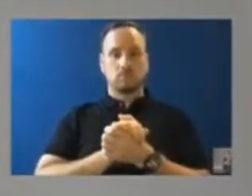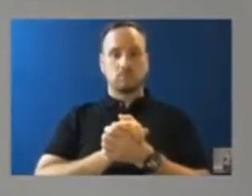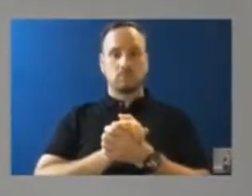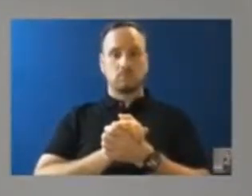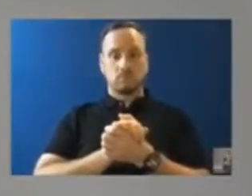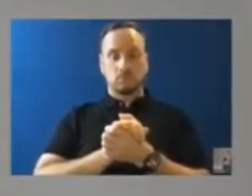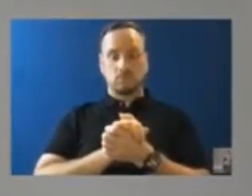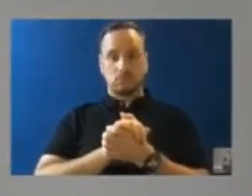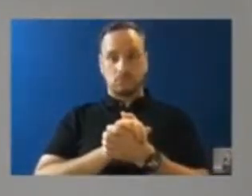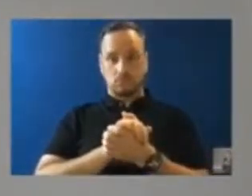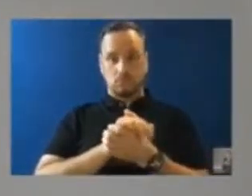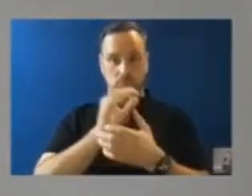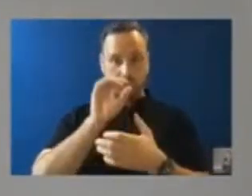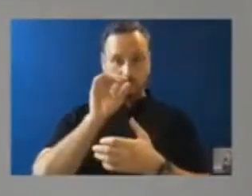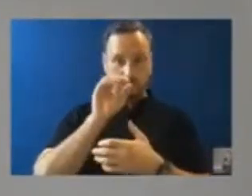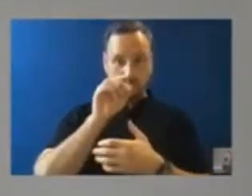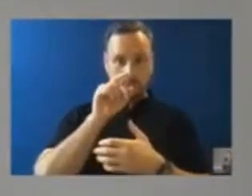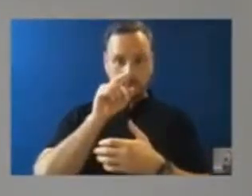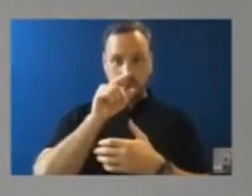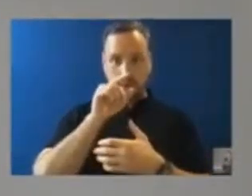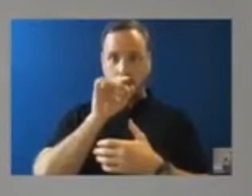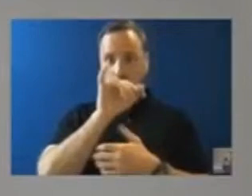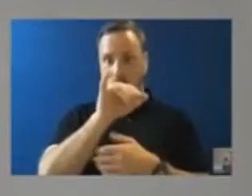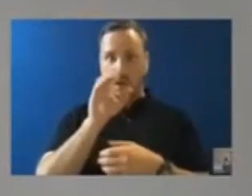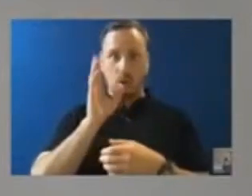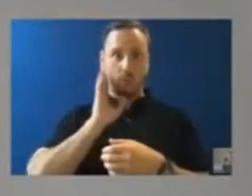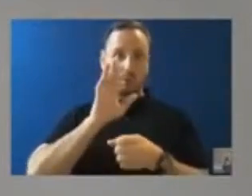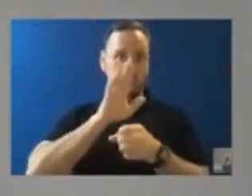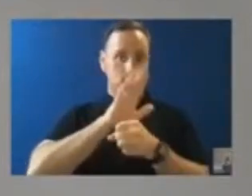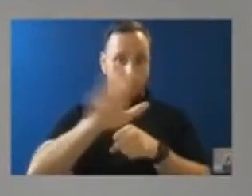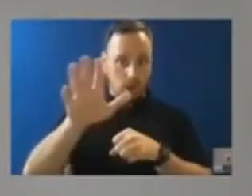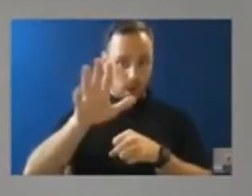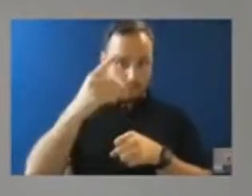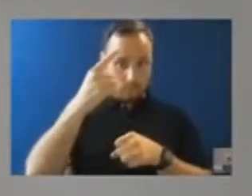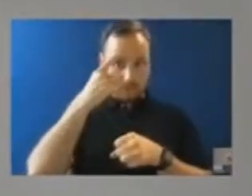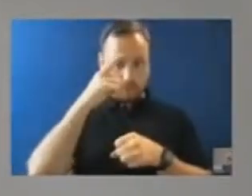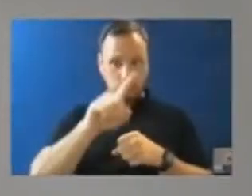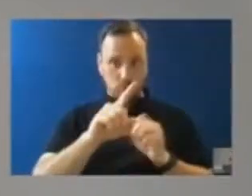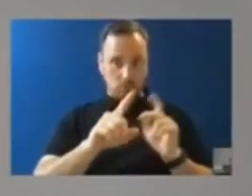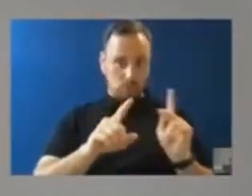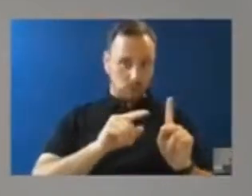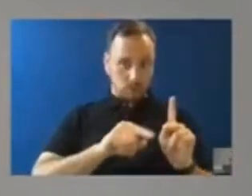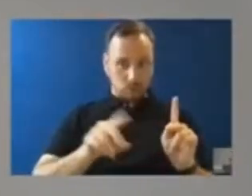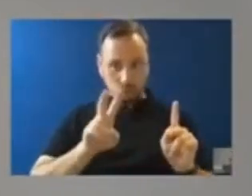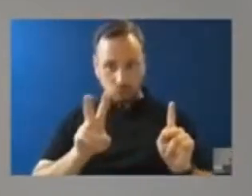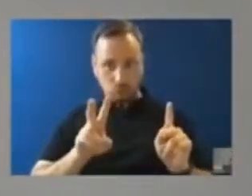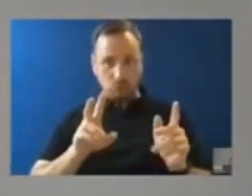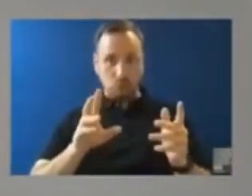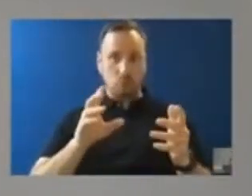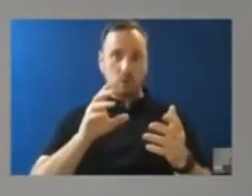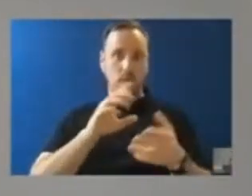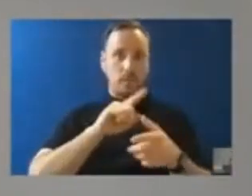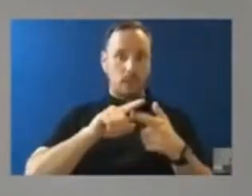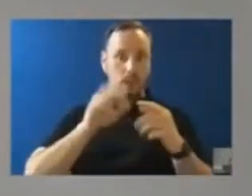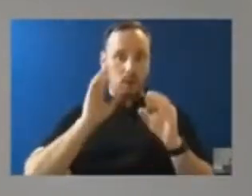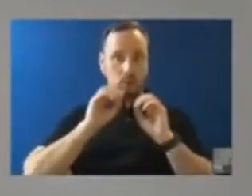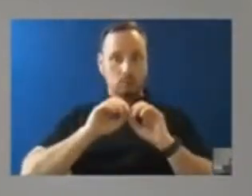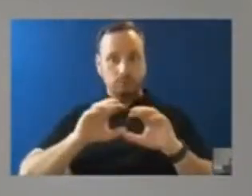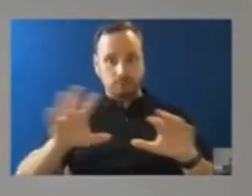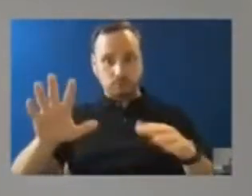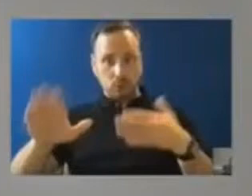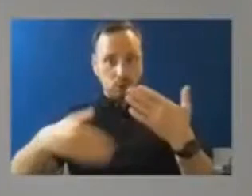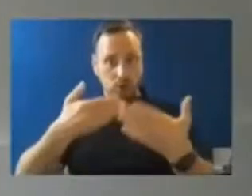the pre-K at first, and then they will also phase in to the particular schools when they're Yes. needed. So let me make